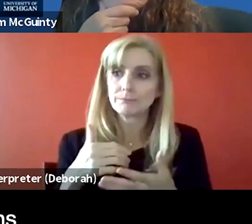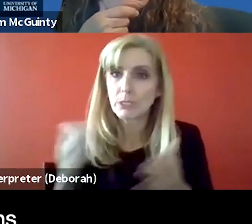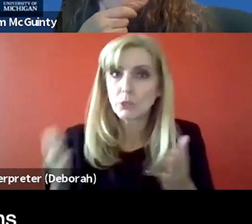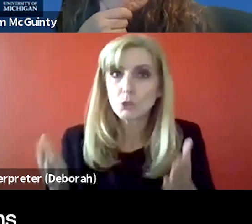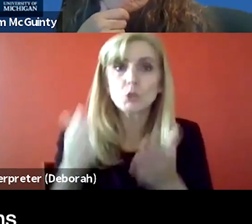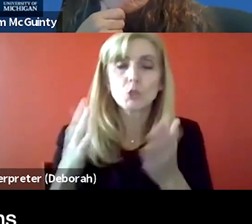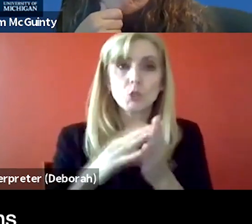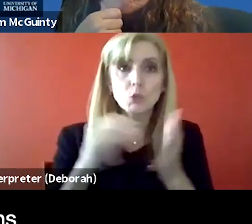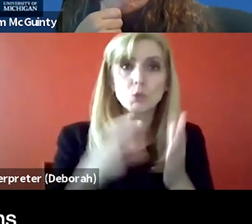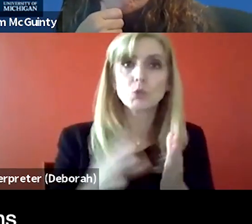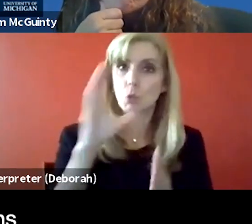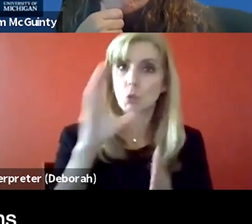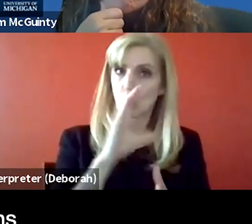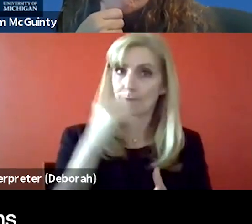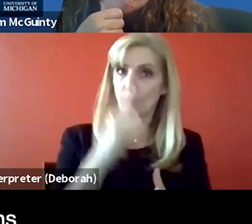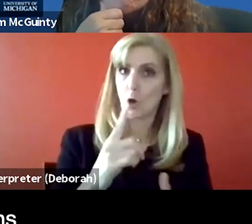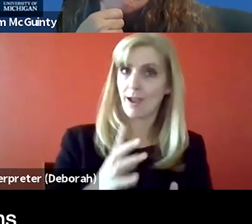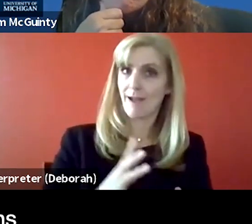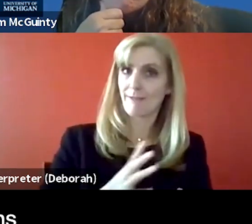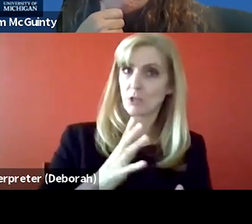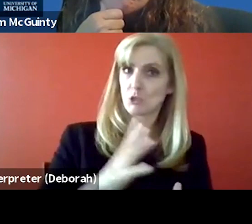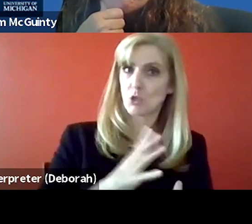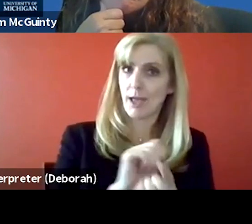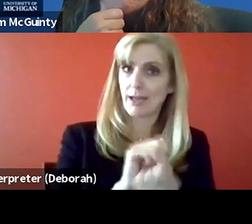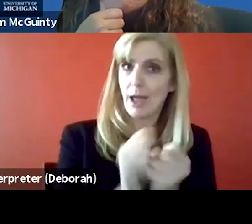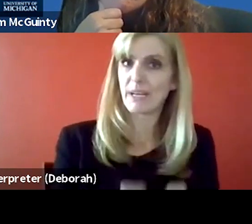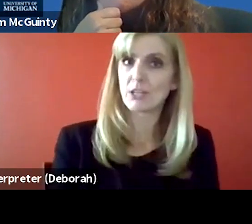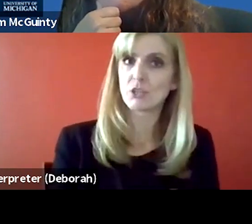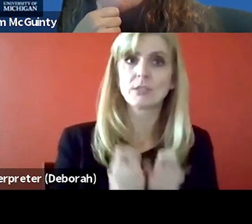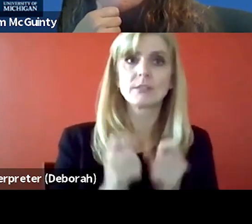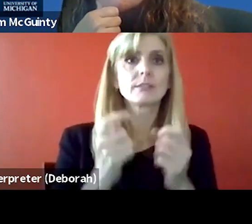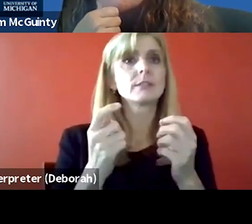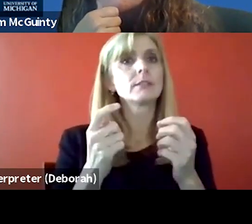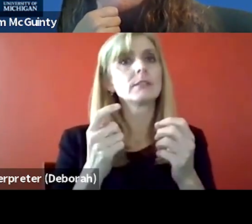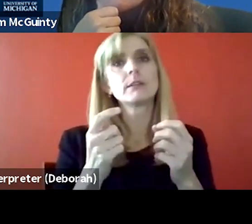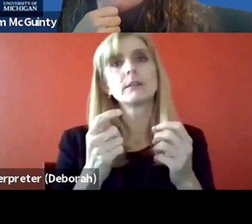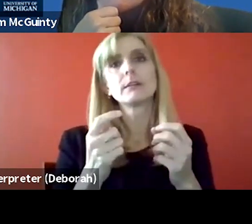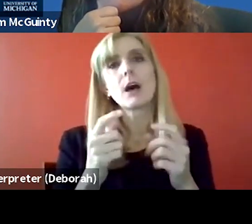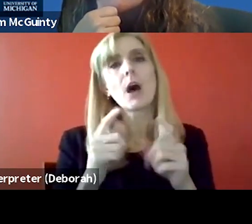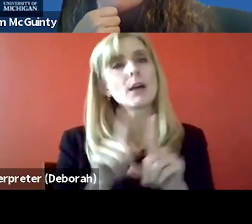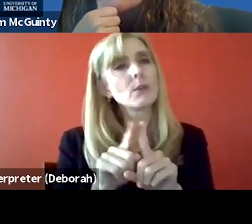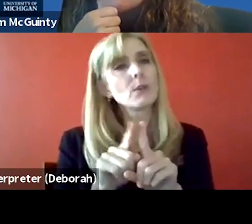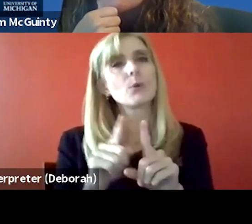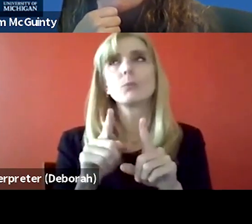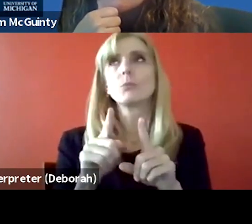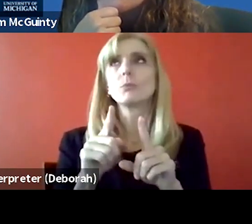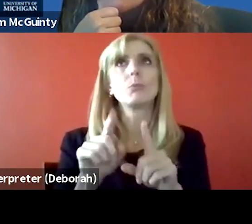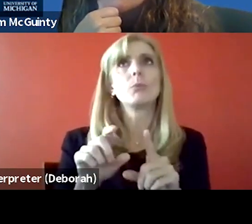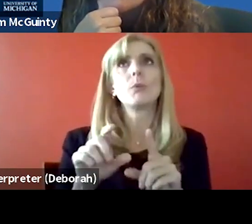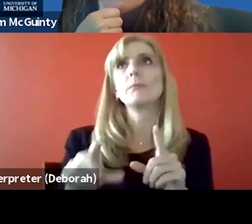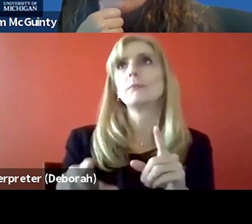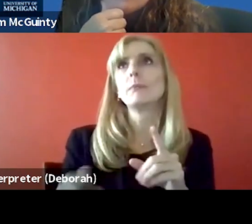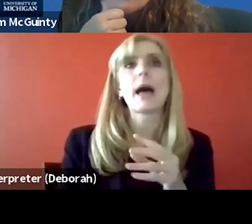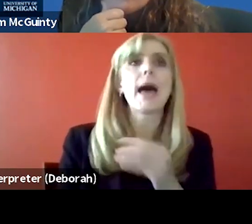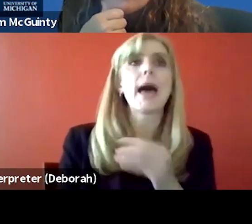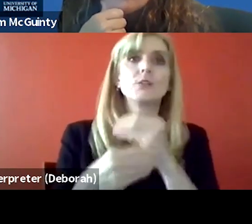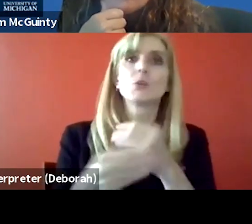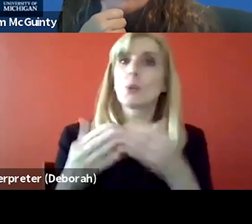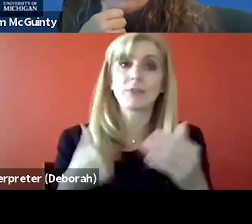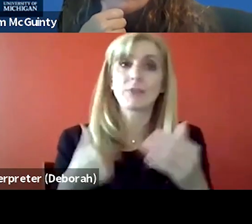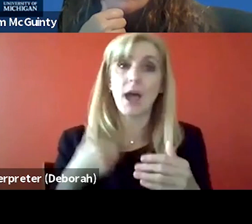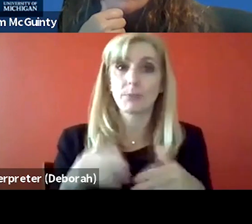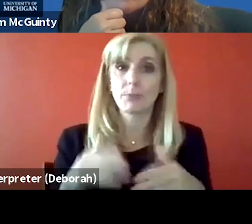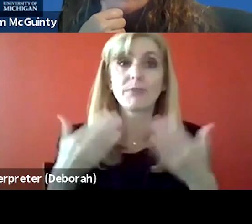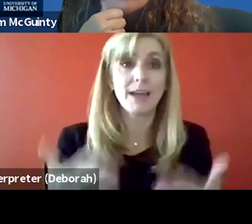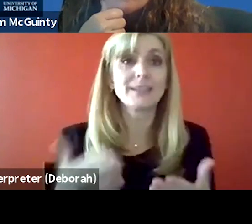official accommodations on top of like whatever I unofficially provide in classes, because yes, as